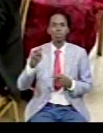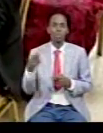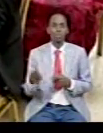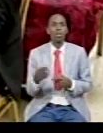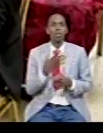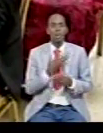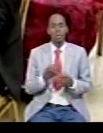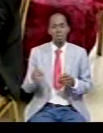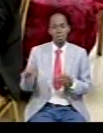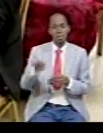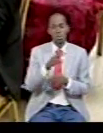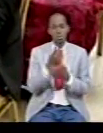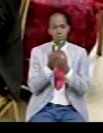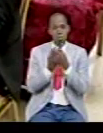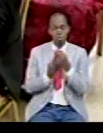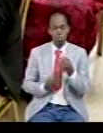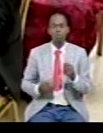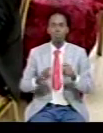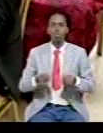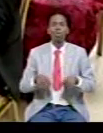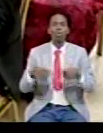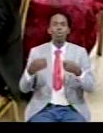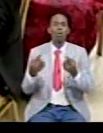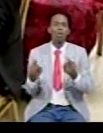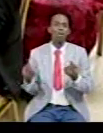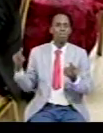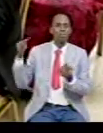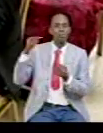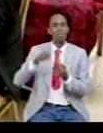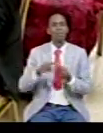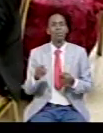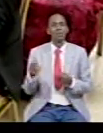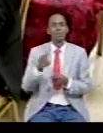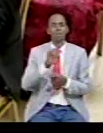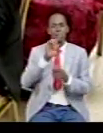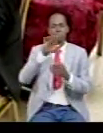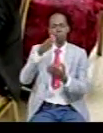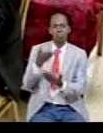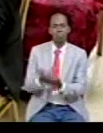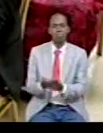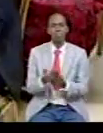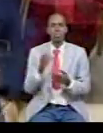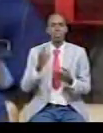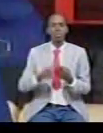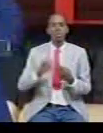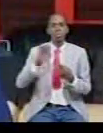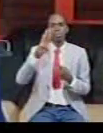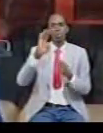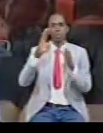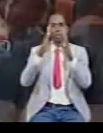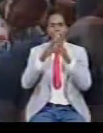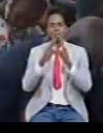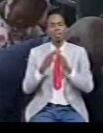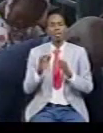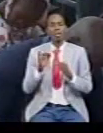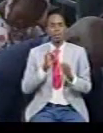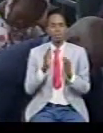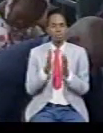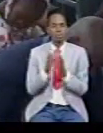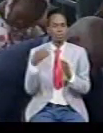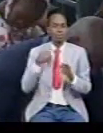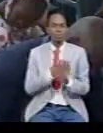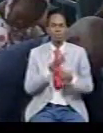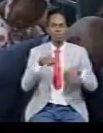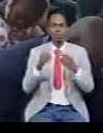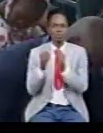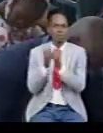two went until they came to Bethlehem. We're going together.